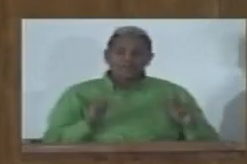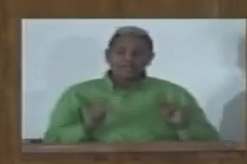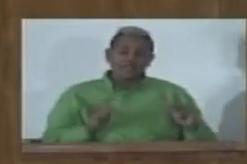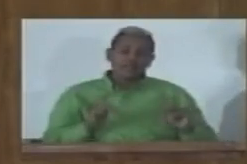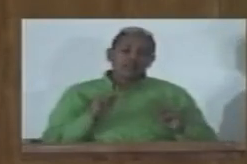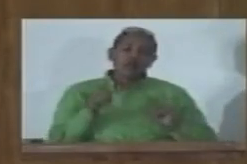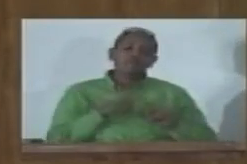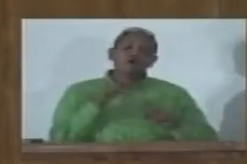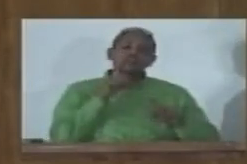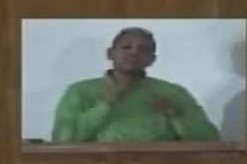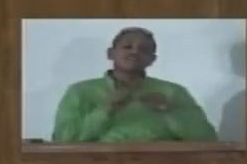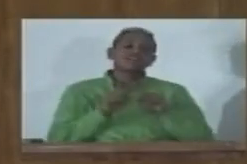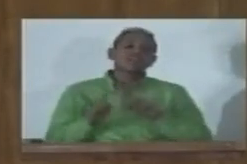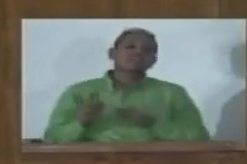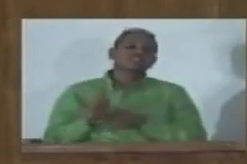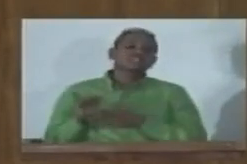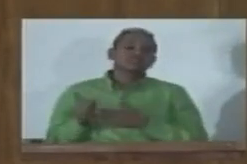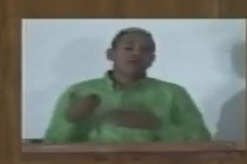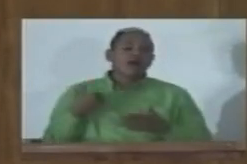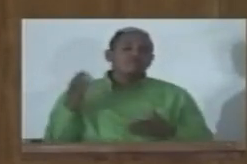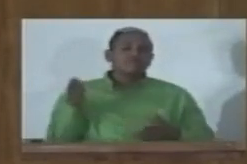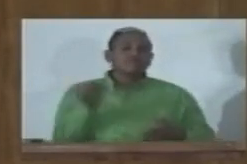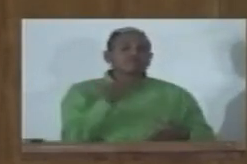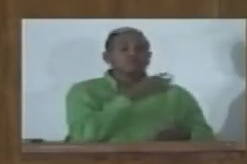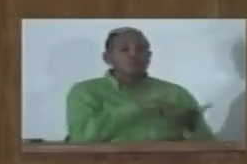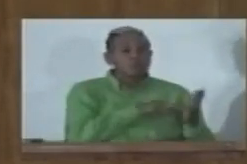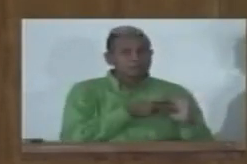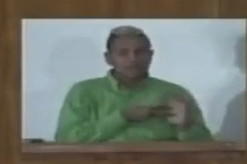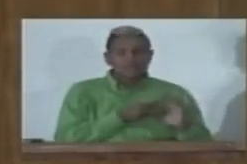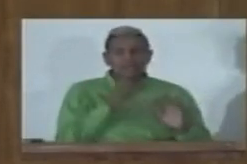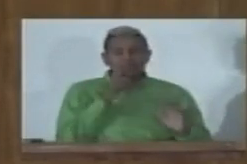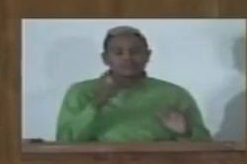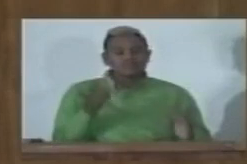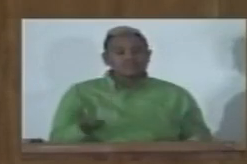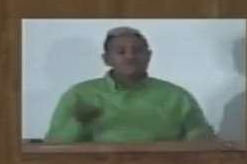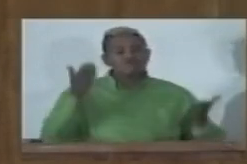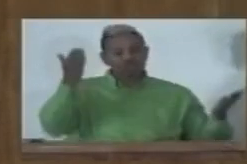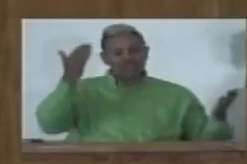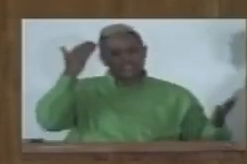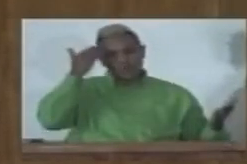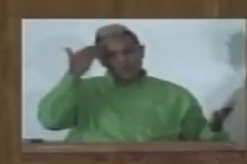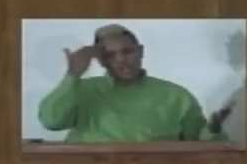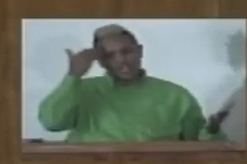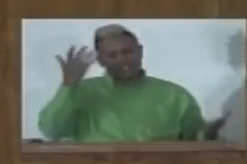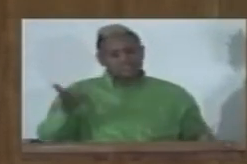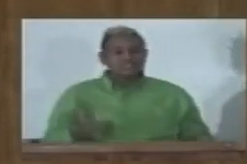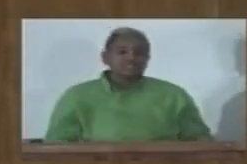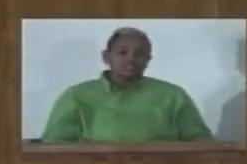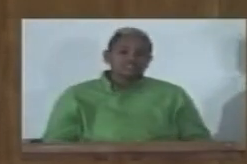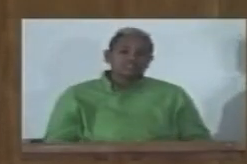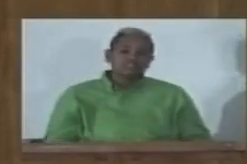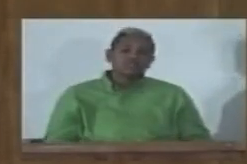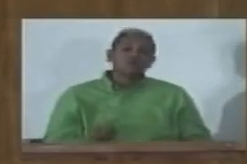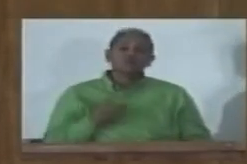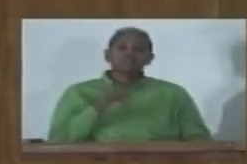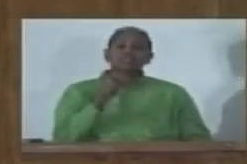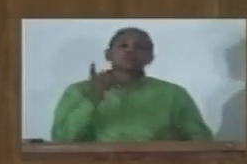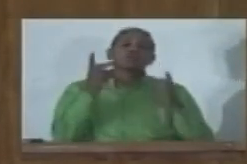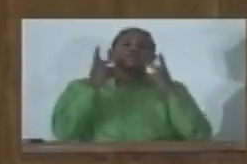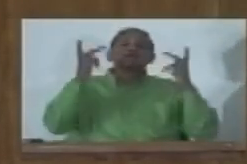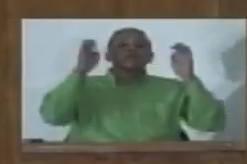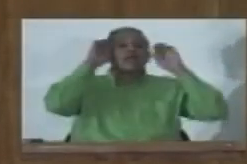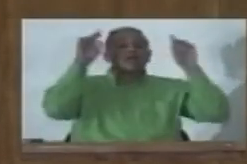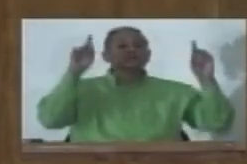the various disabilities and to raise awareness. We need a public